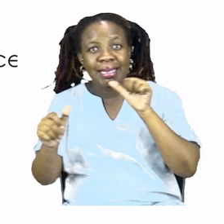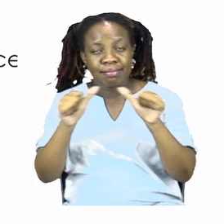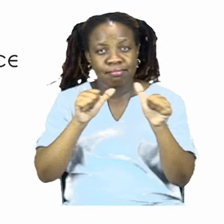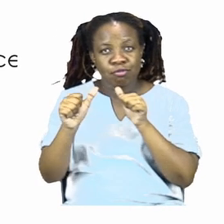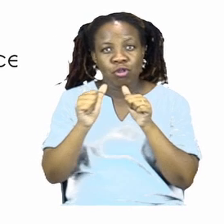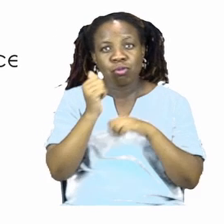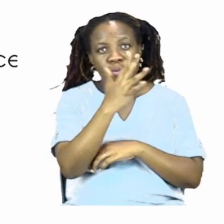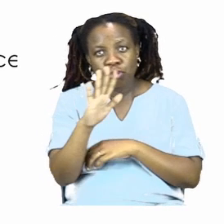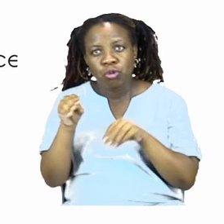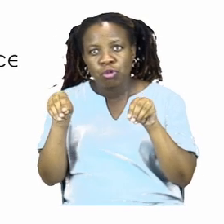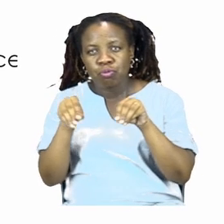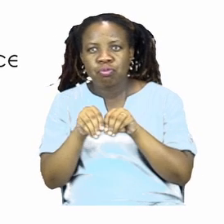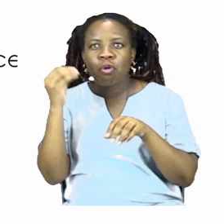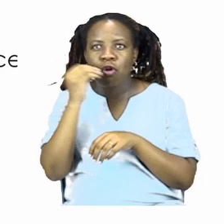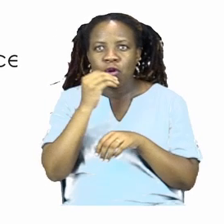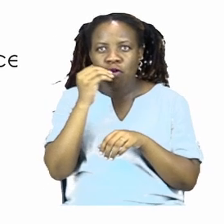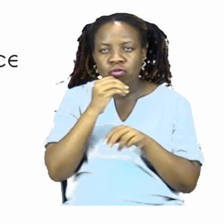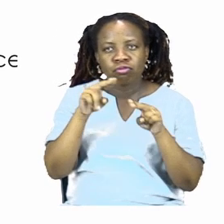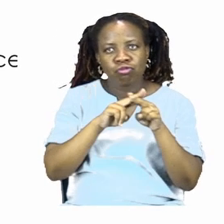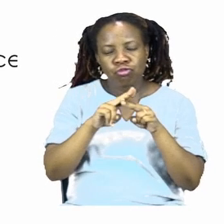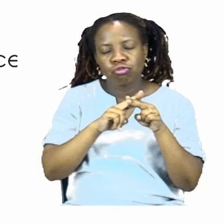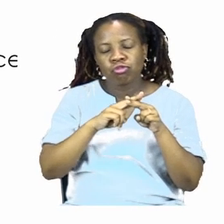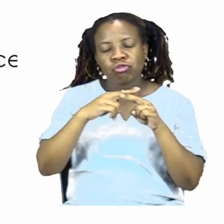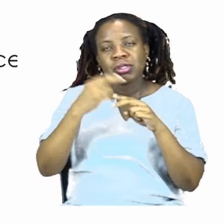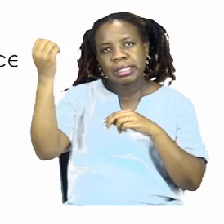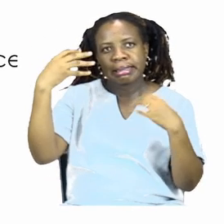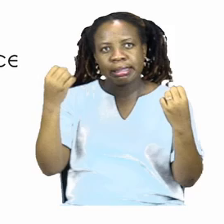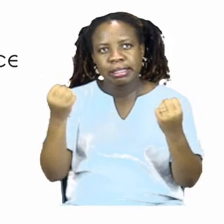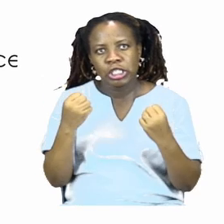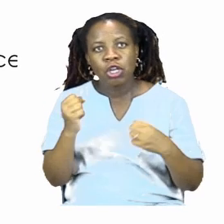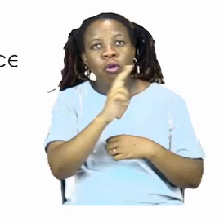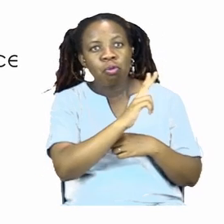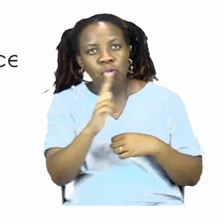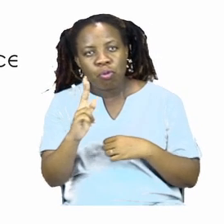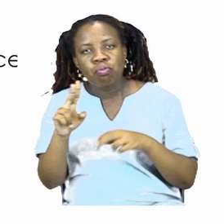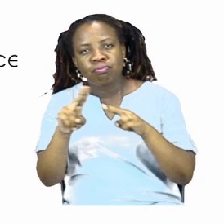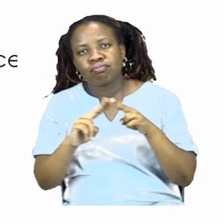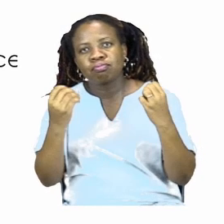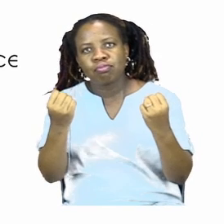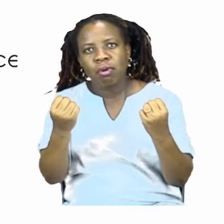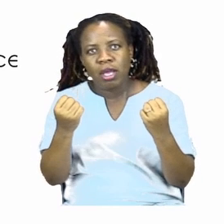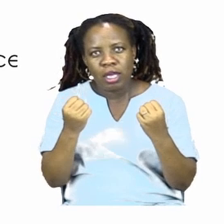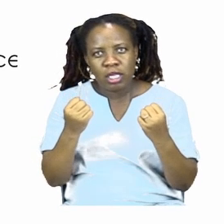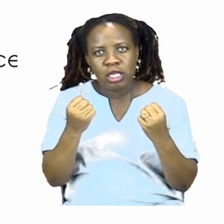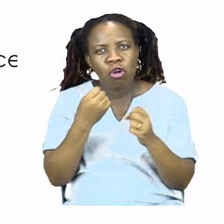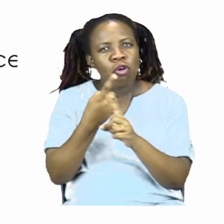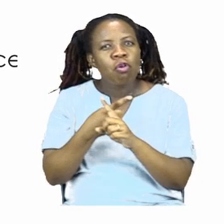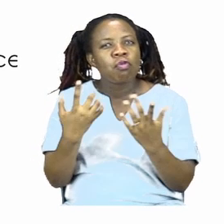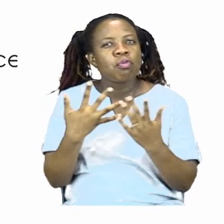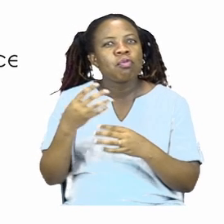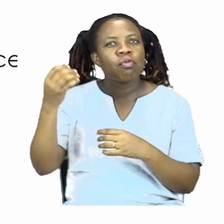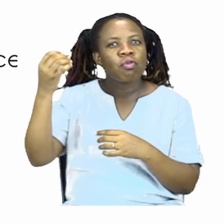light to see what we are doing and where we are going. We also use it to